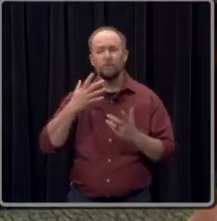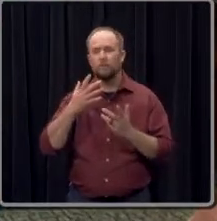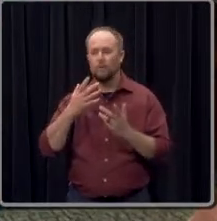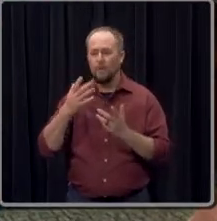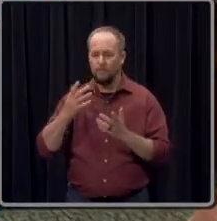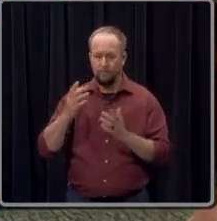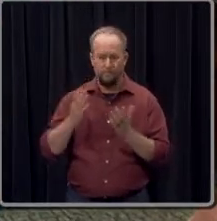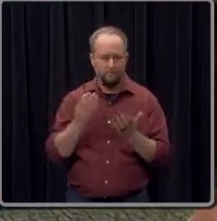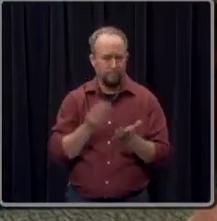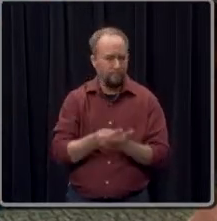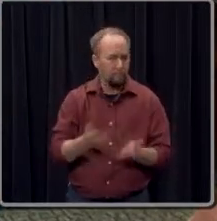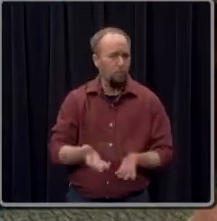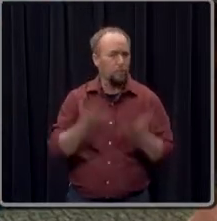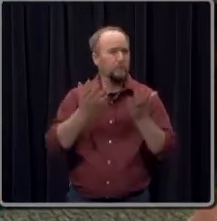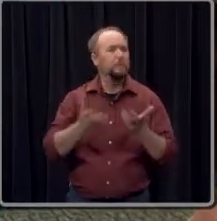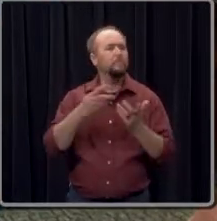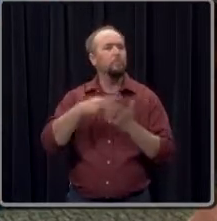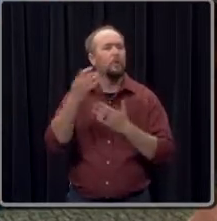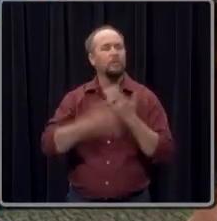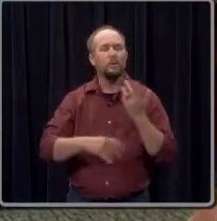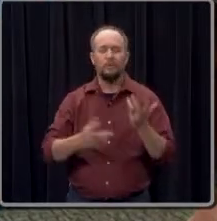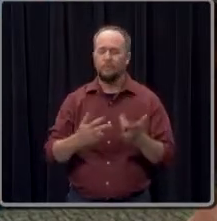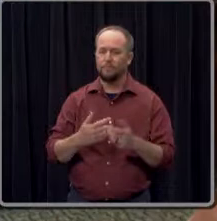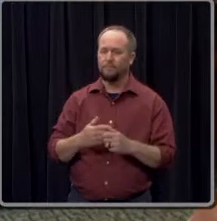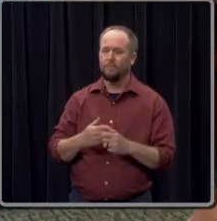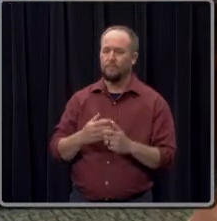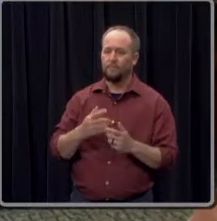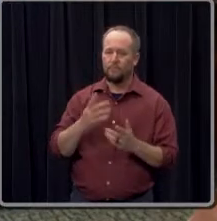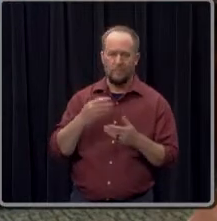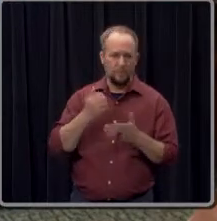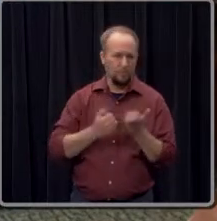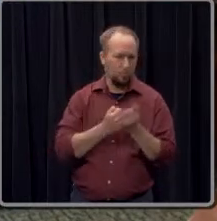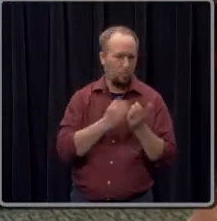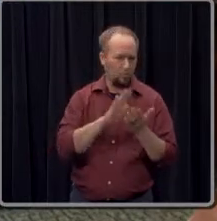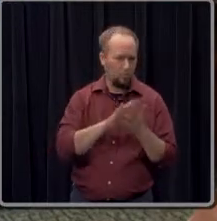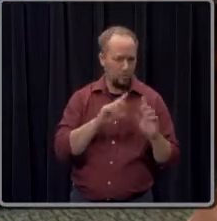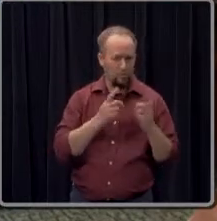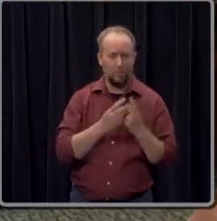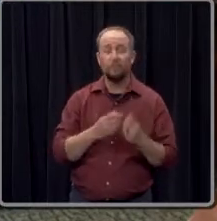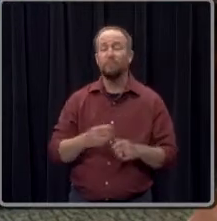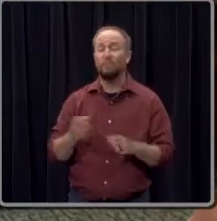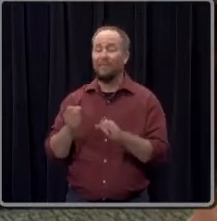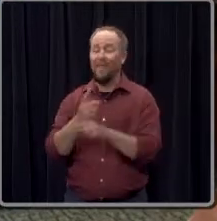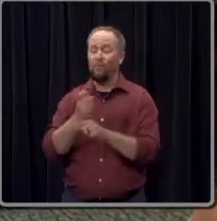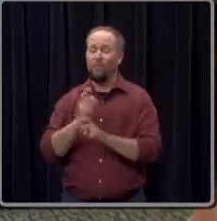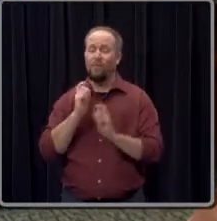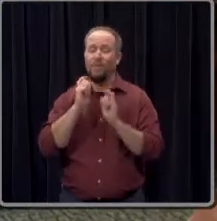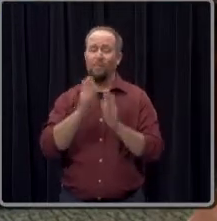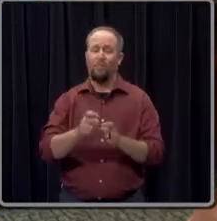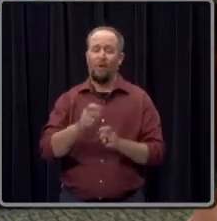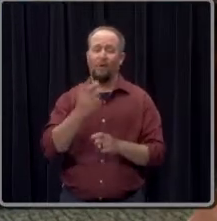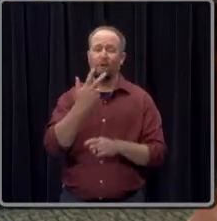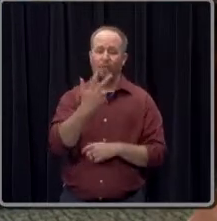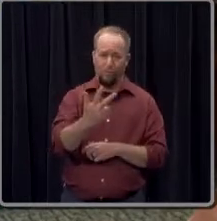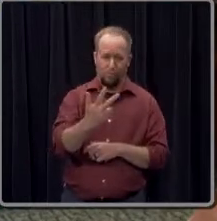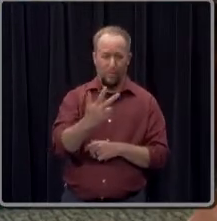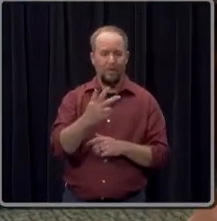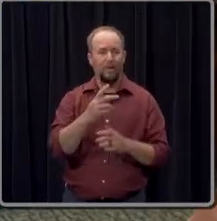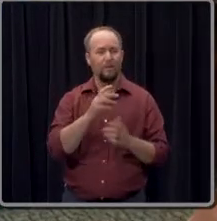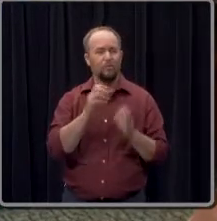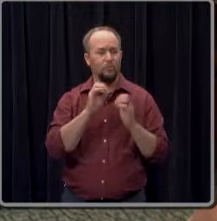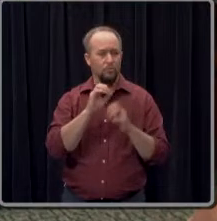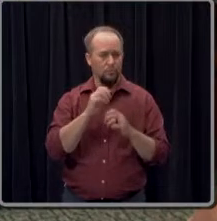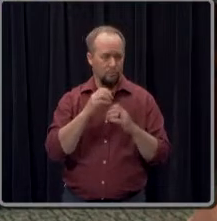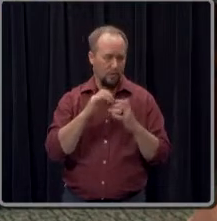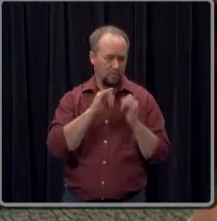projects. Supporting our high school seniors, Olathe Junior Service League annually provides 3 $1,000 scholarships to